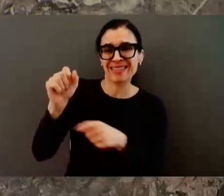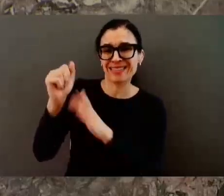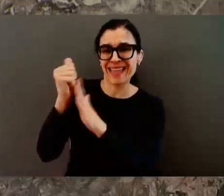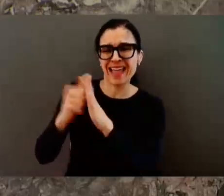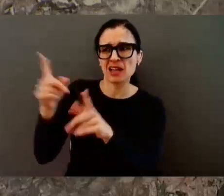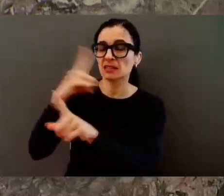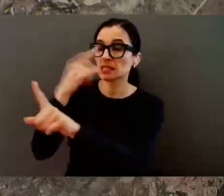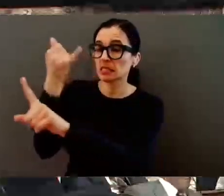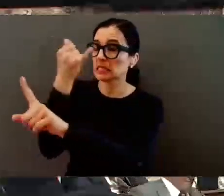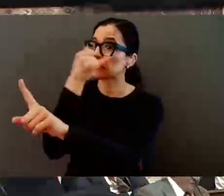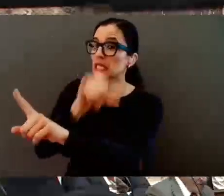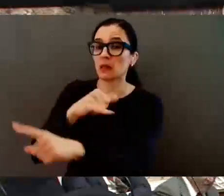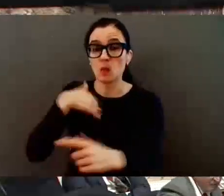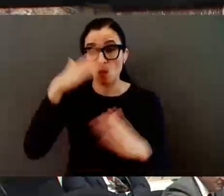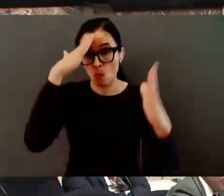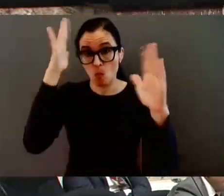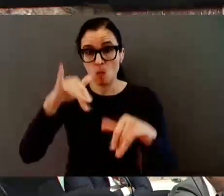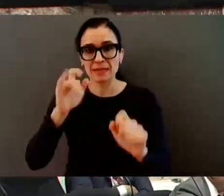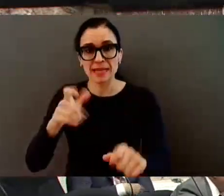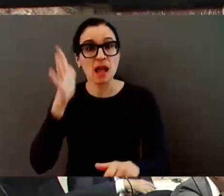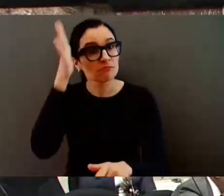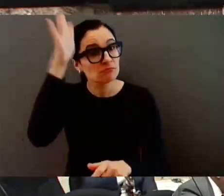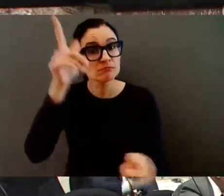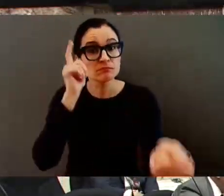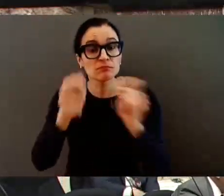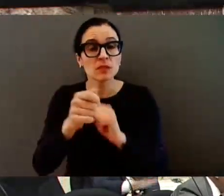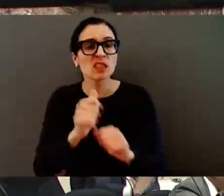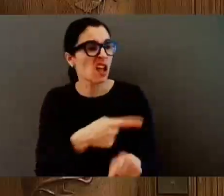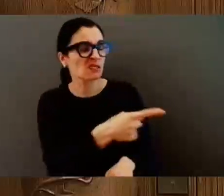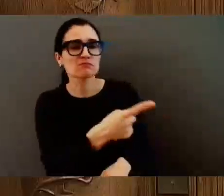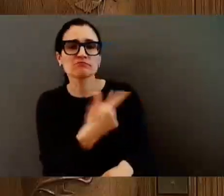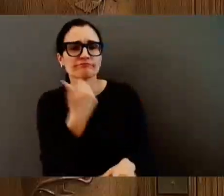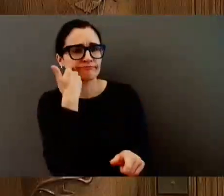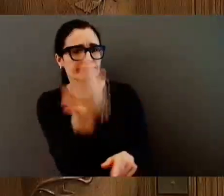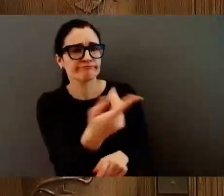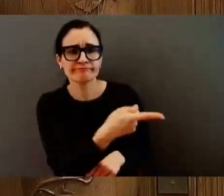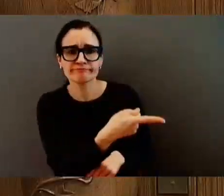what's shameful. The bell ends the question period.